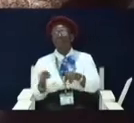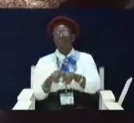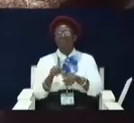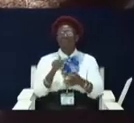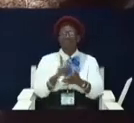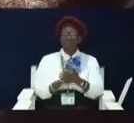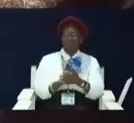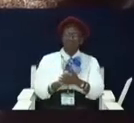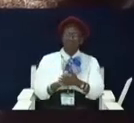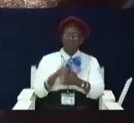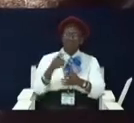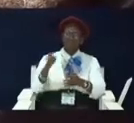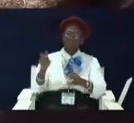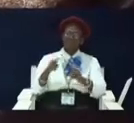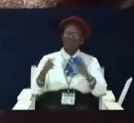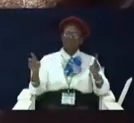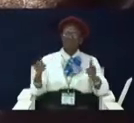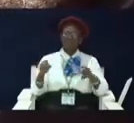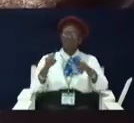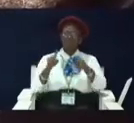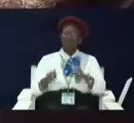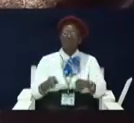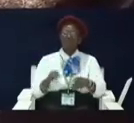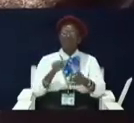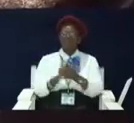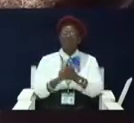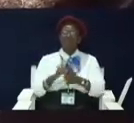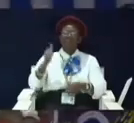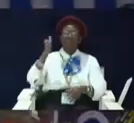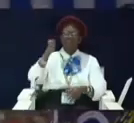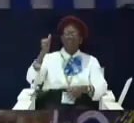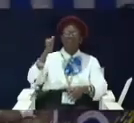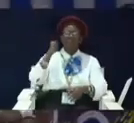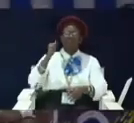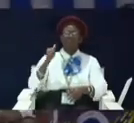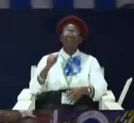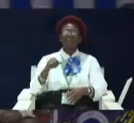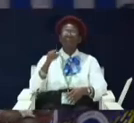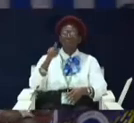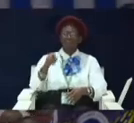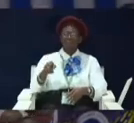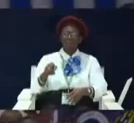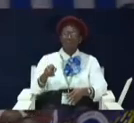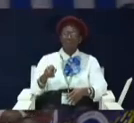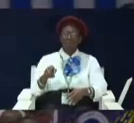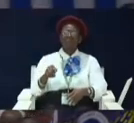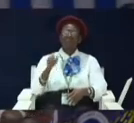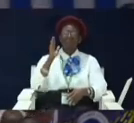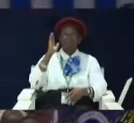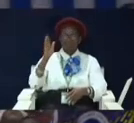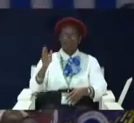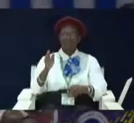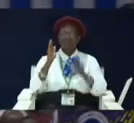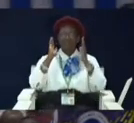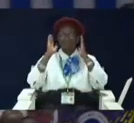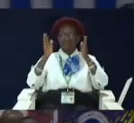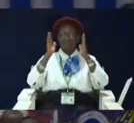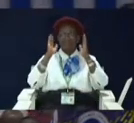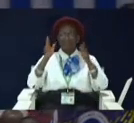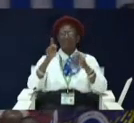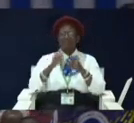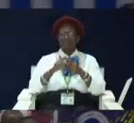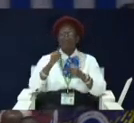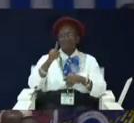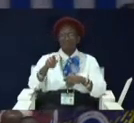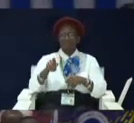you. Eni na to koko ko la koko ni won ma ran ru eni be si, so that you won't be able to go and tell